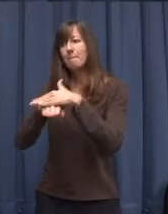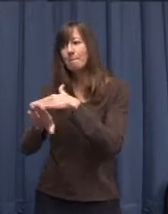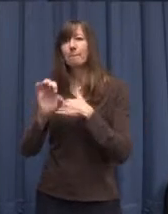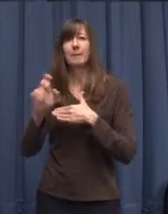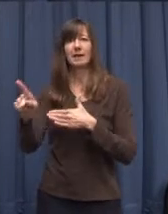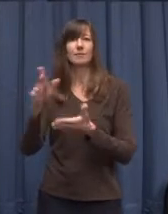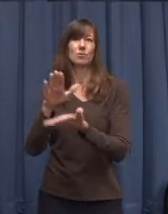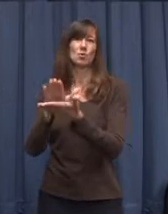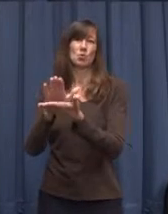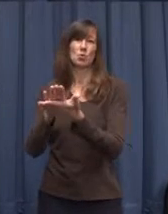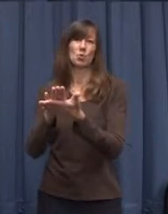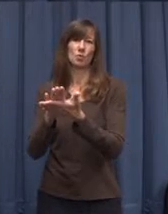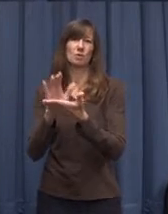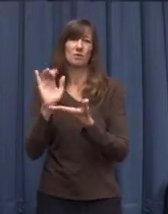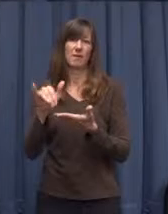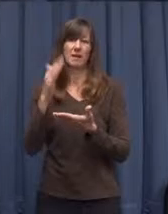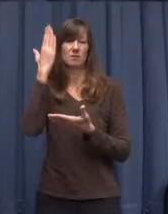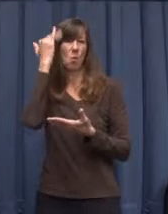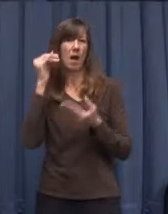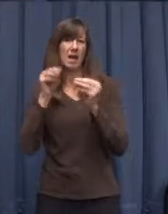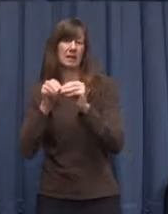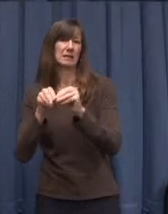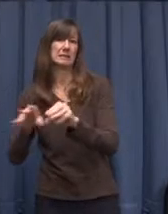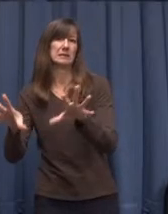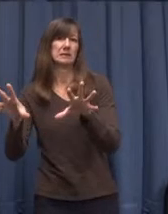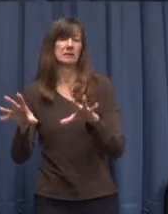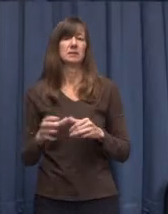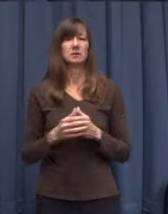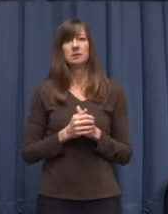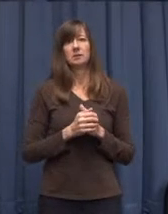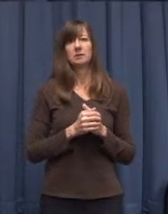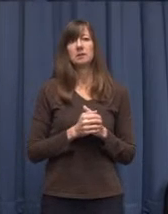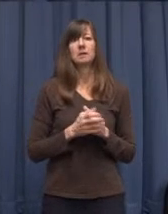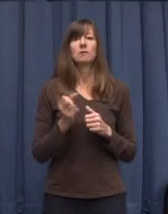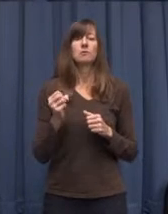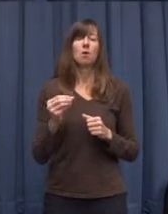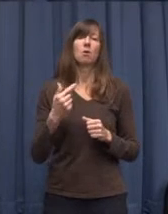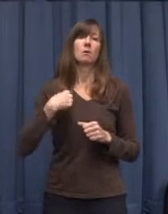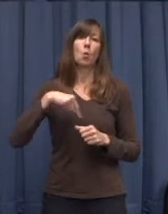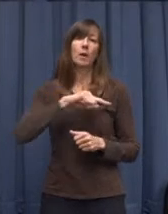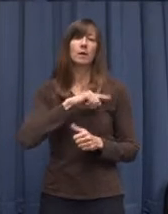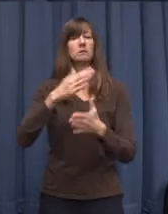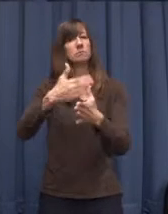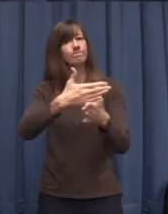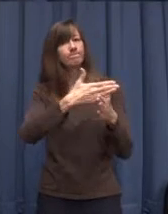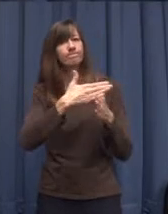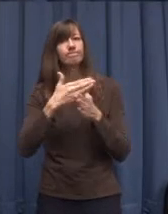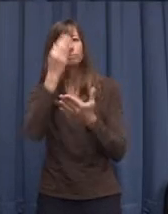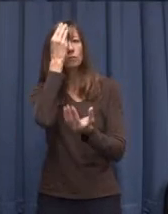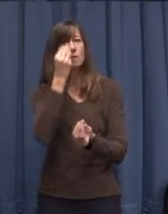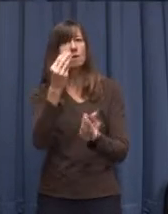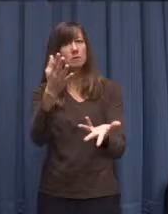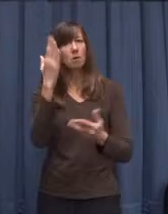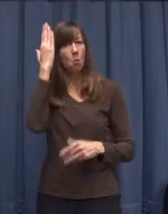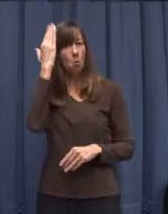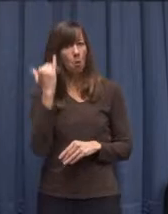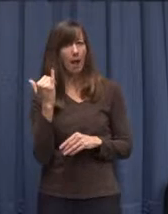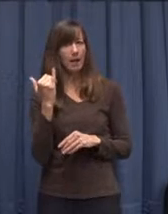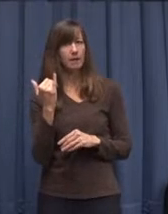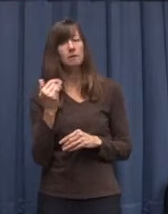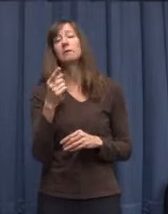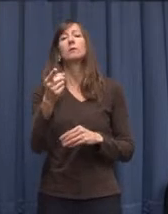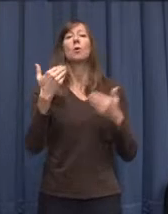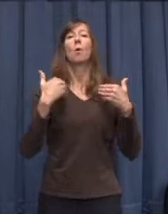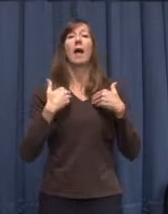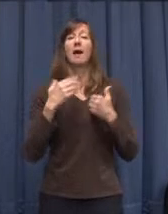So again, just sharing these bits of information with you and what we're seeing and hearing so that you have not just the data, but a